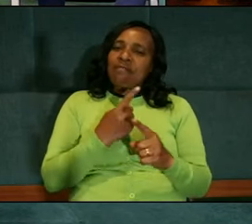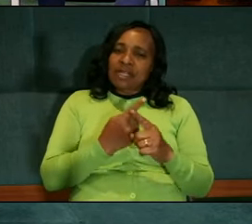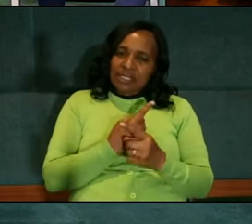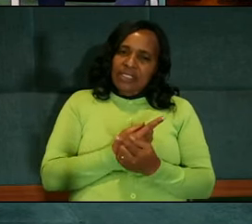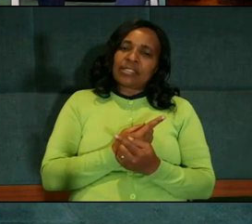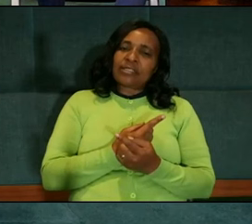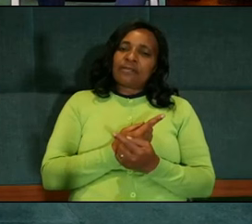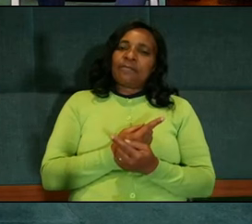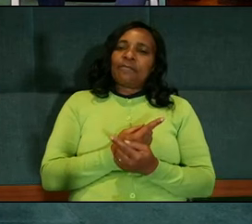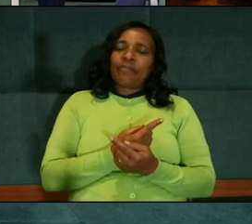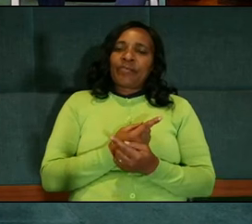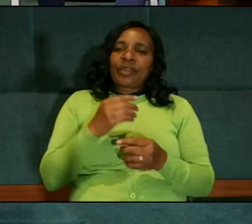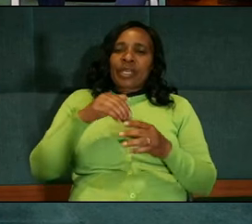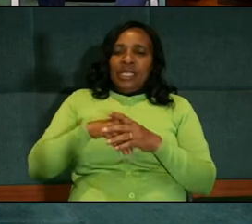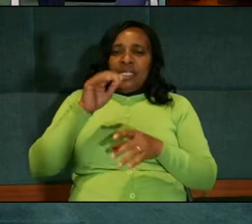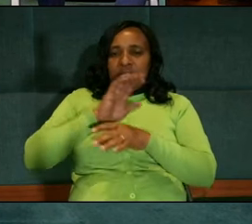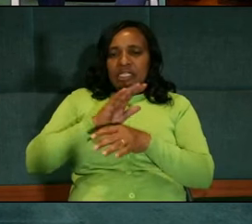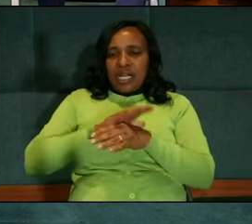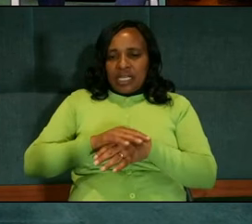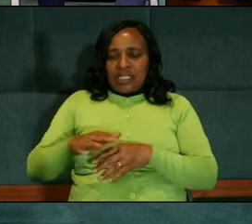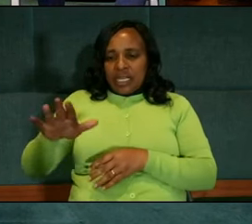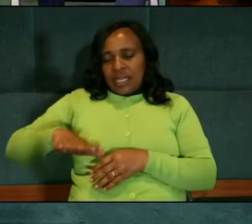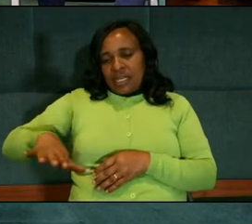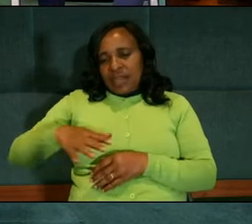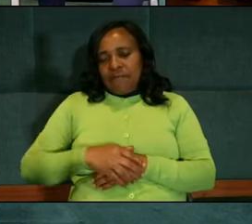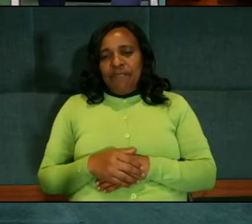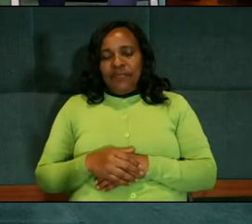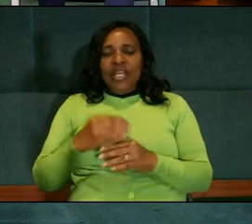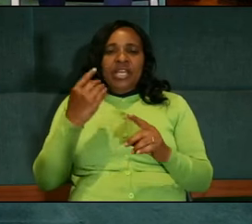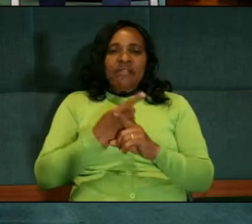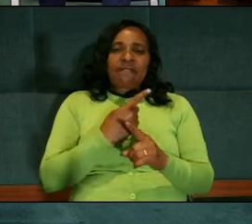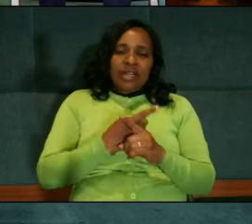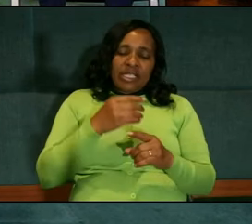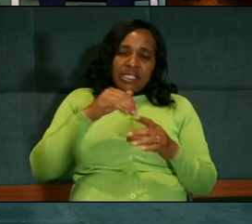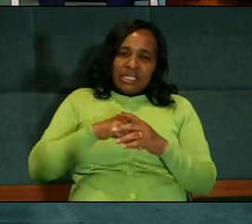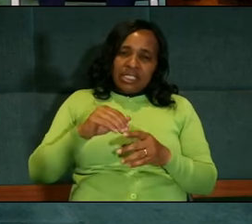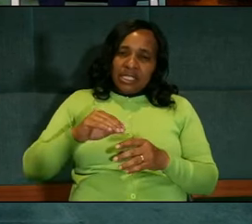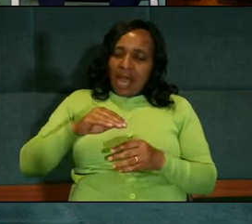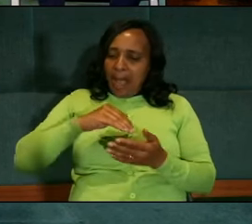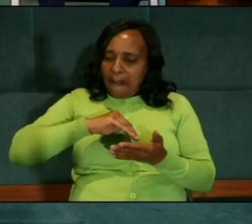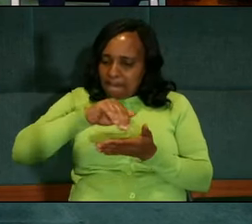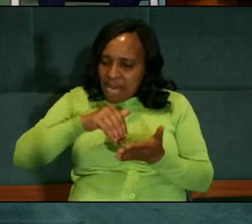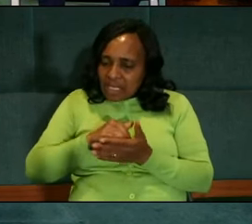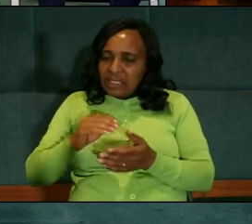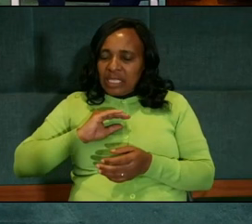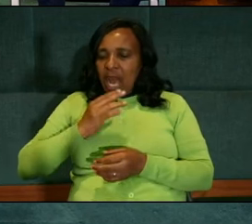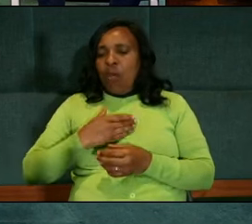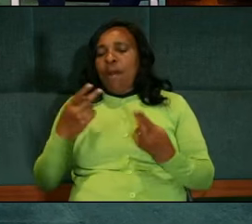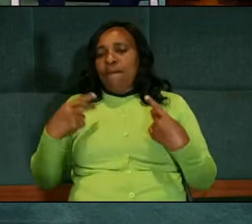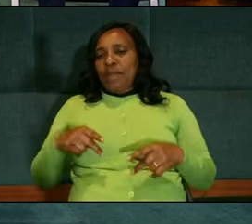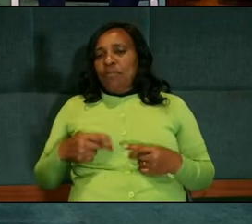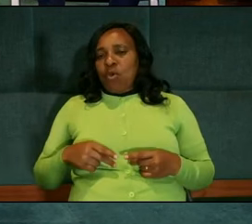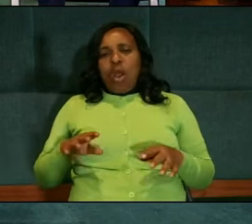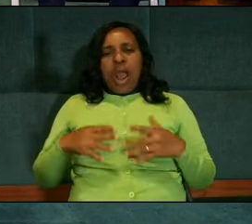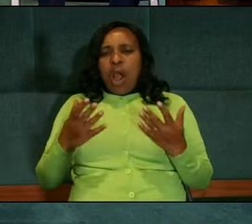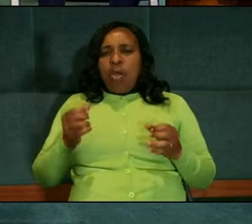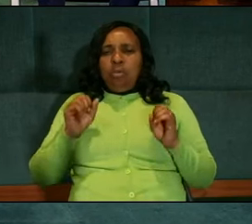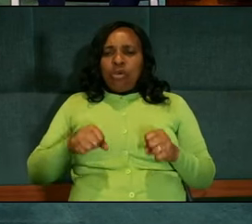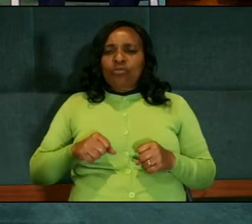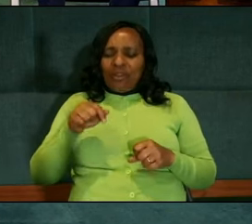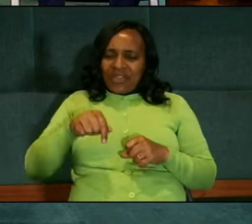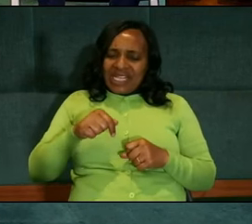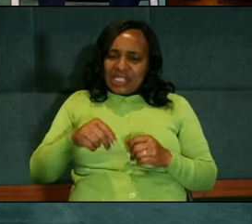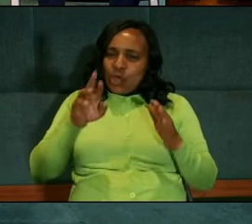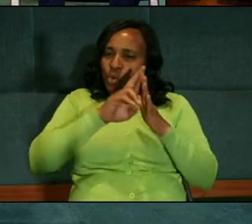differences in the church setting, differences in amongst our peers? How does that